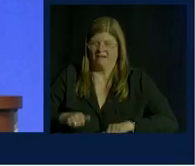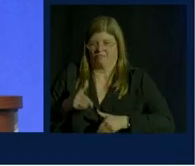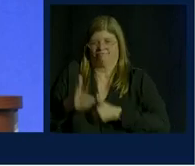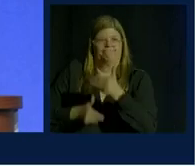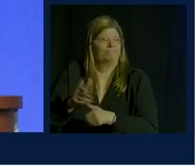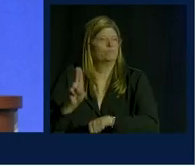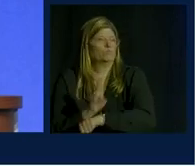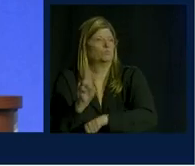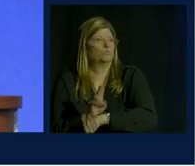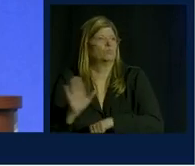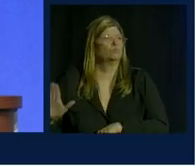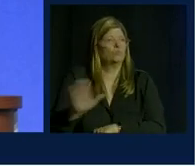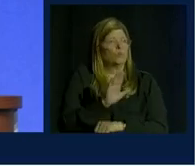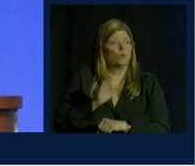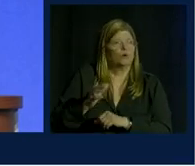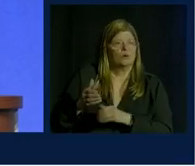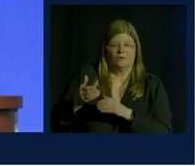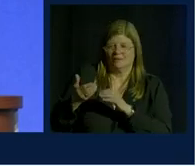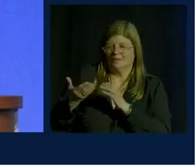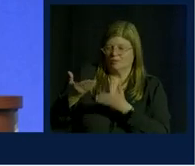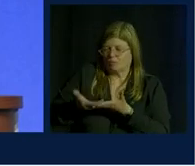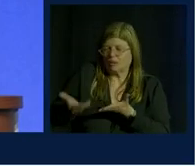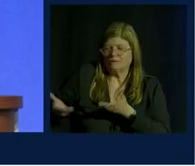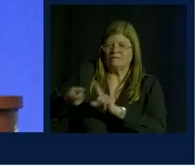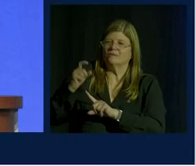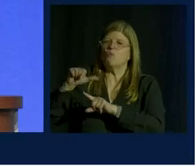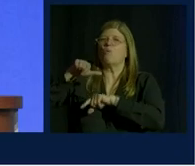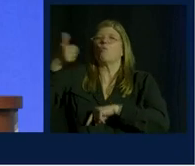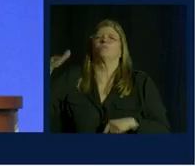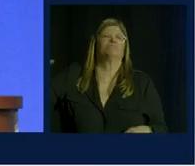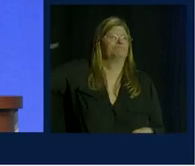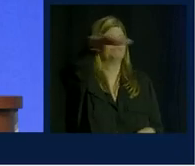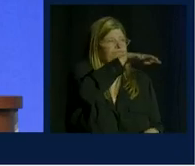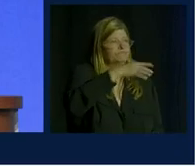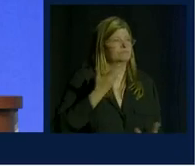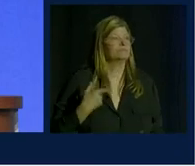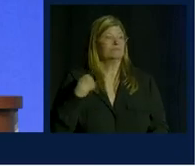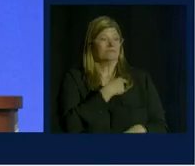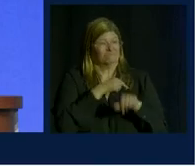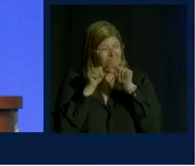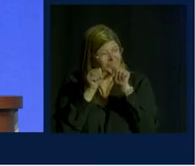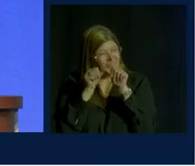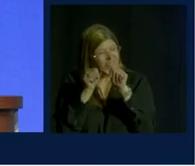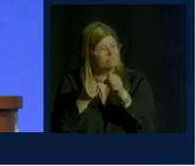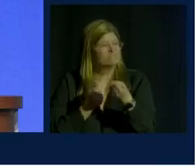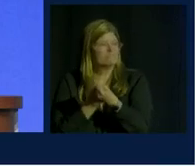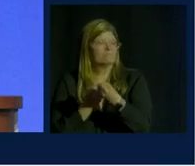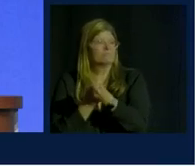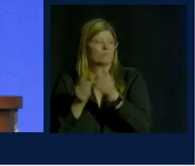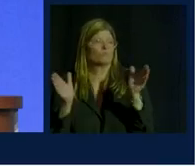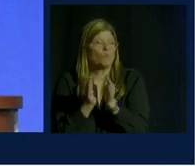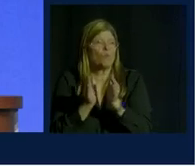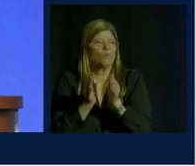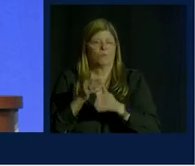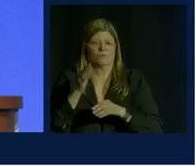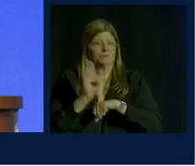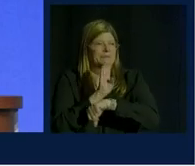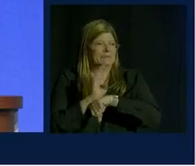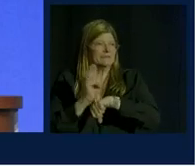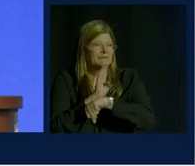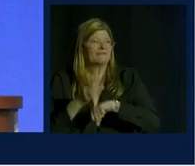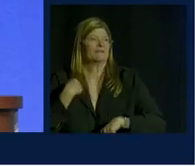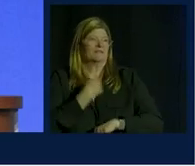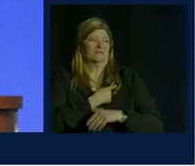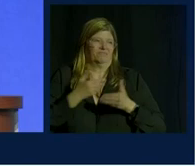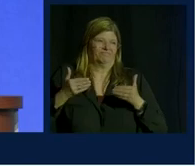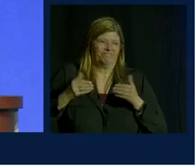thousands of small businesses so that they have the resources they need to protect their visitors, their customers, and their